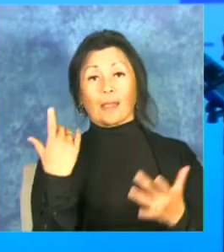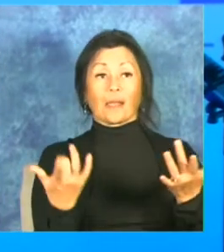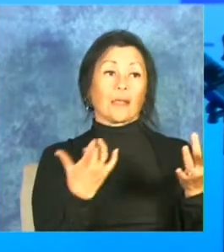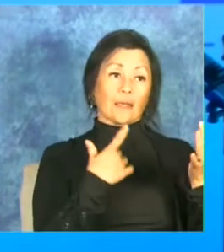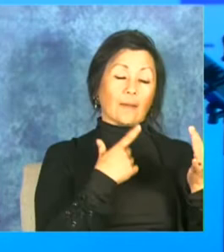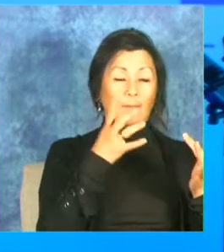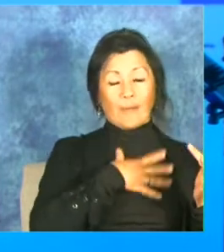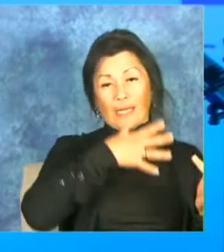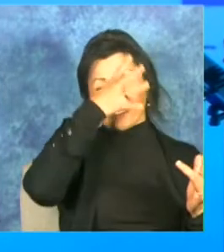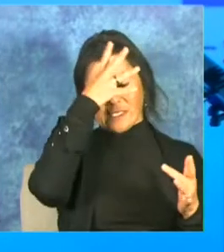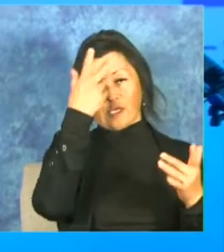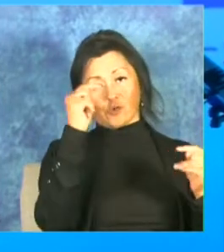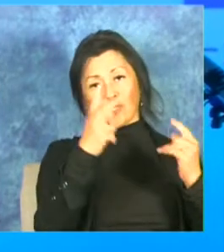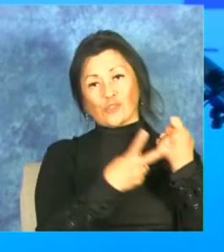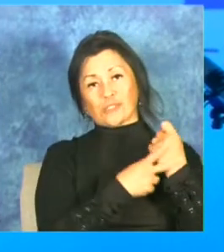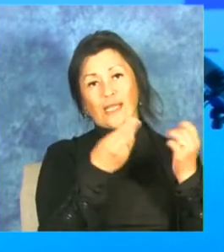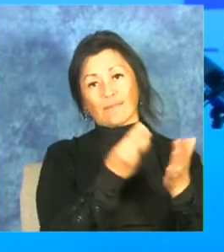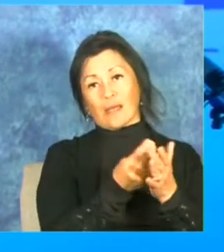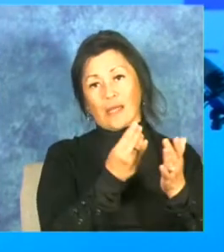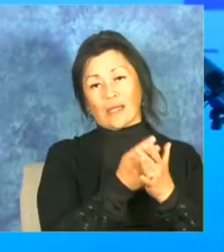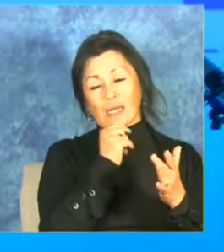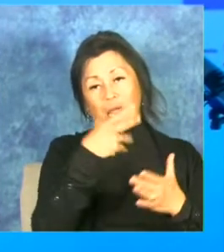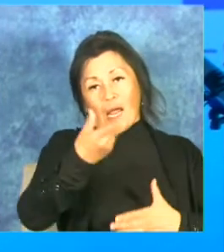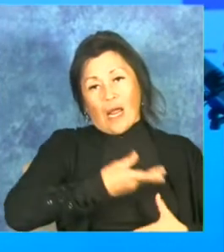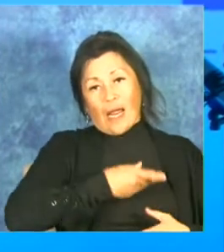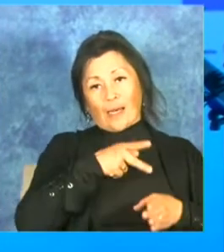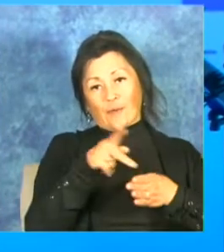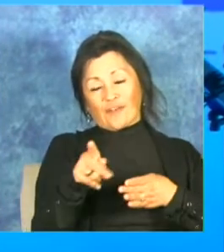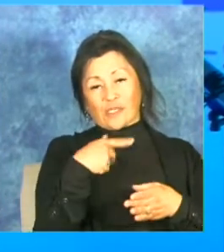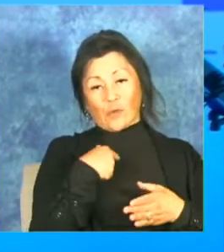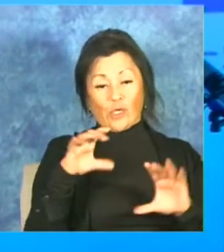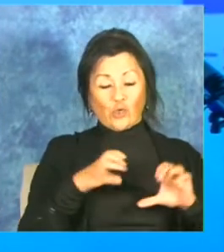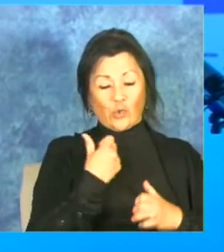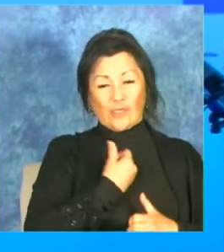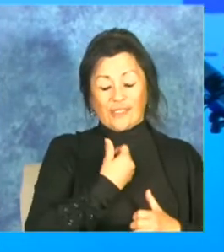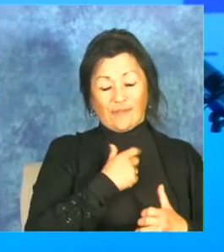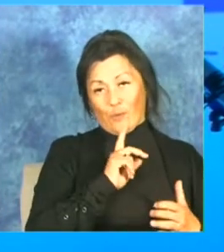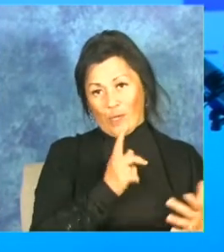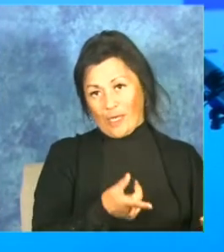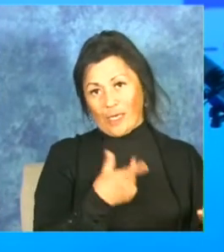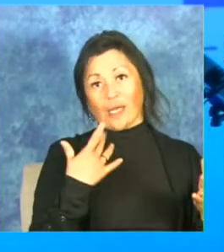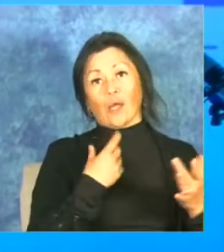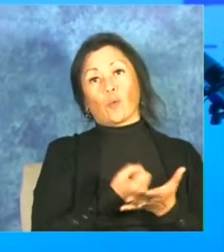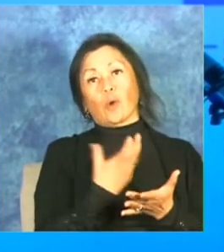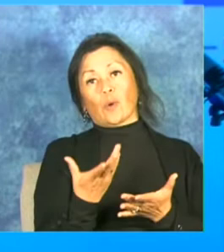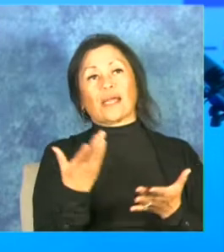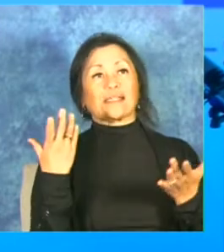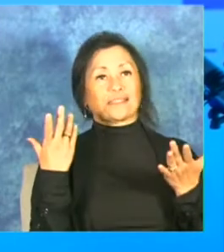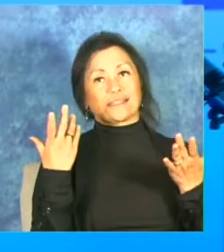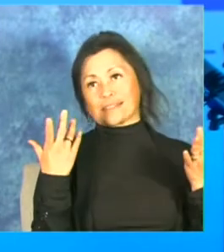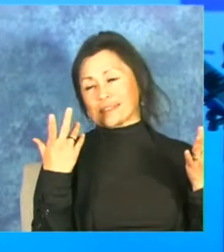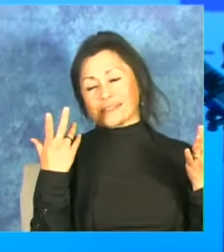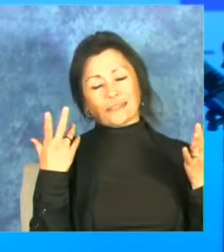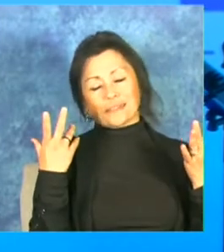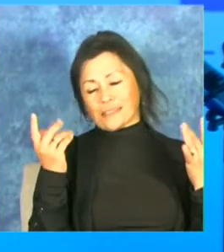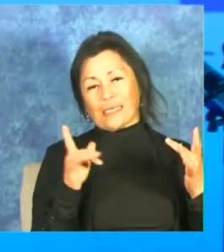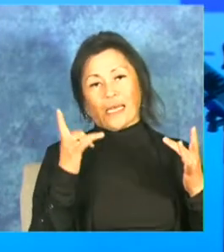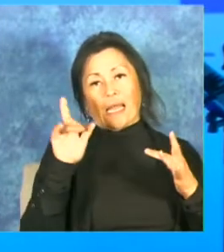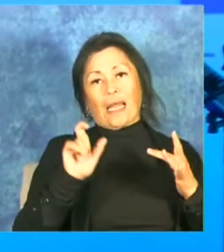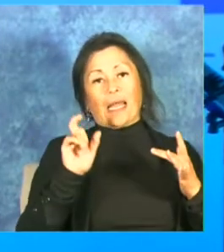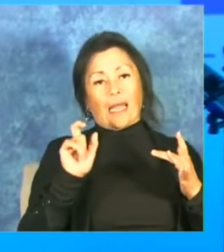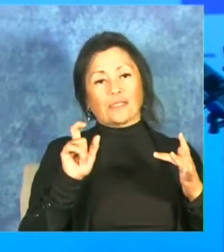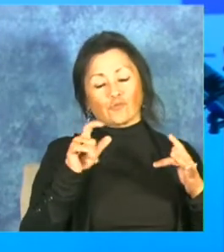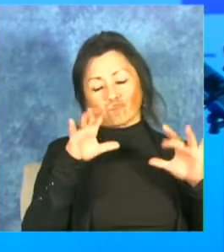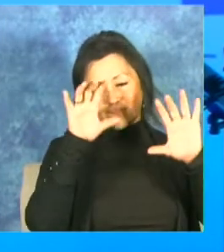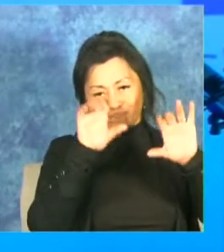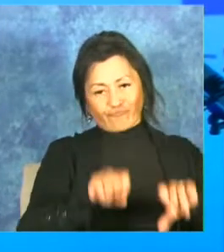dad trying to save money, not hiring a professional. We do it ourselves, and at the end of the day, we wasted the materials we spent money on, had to take it